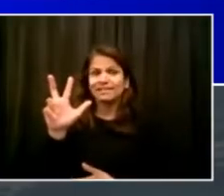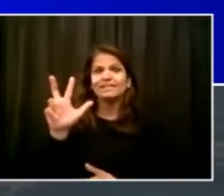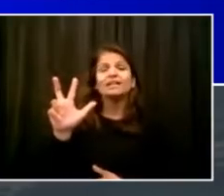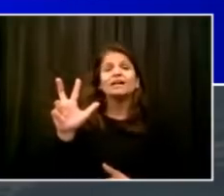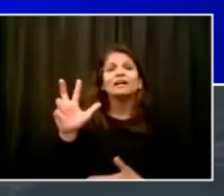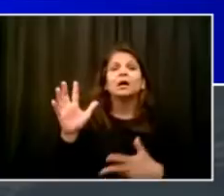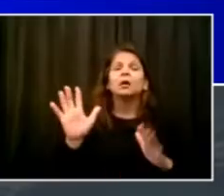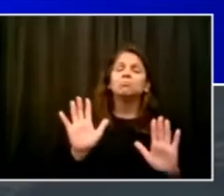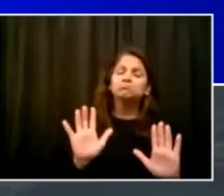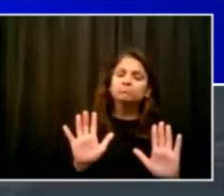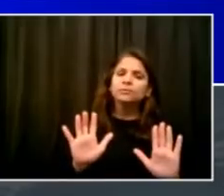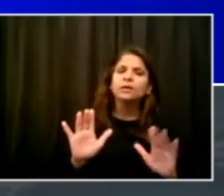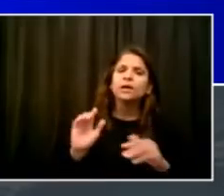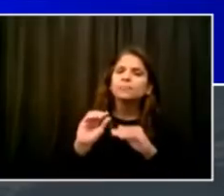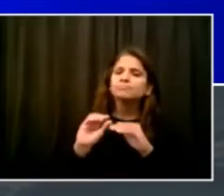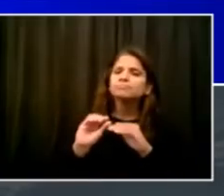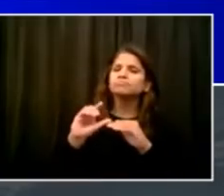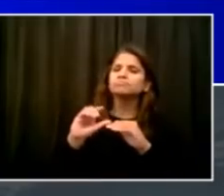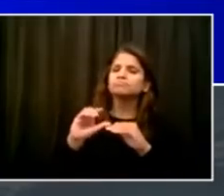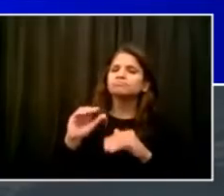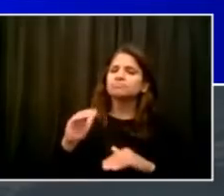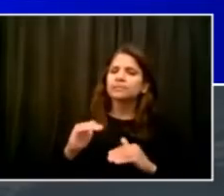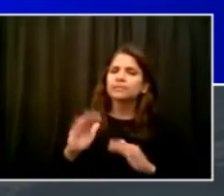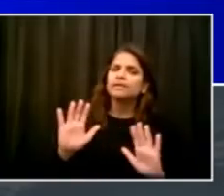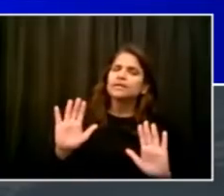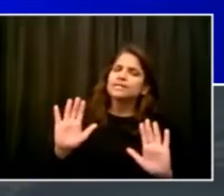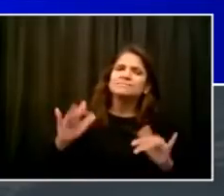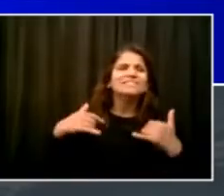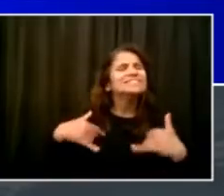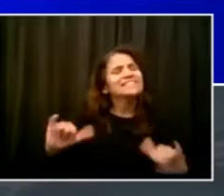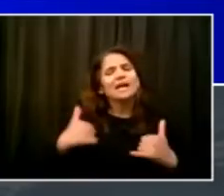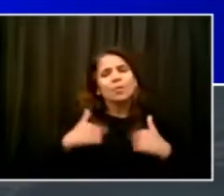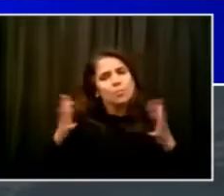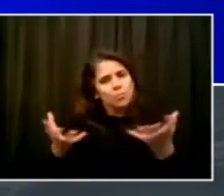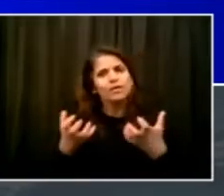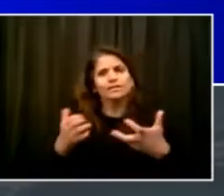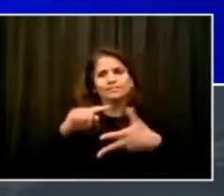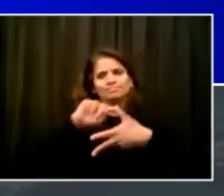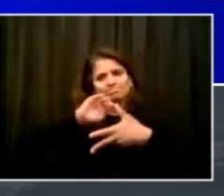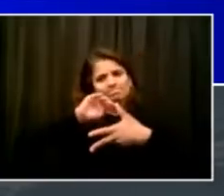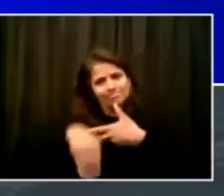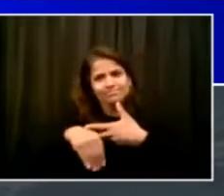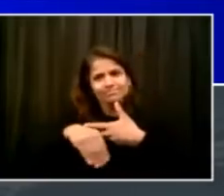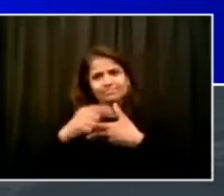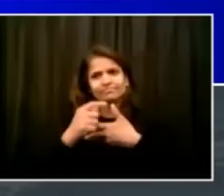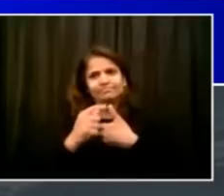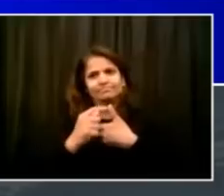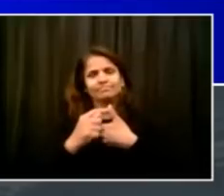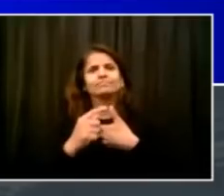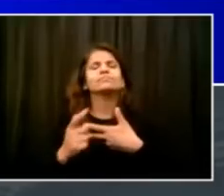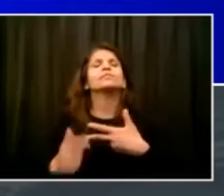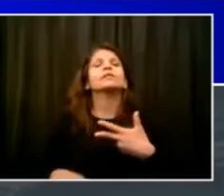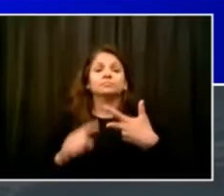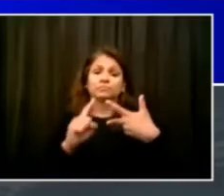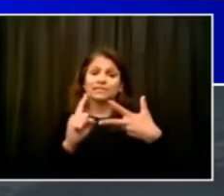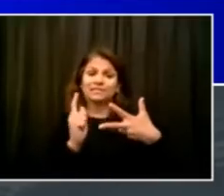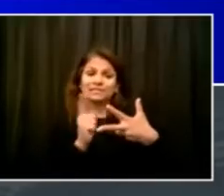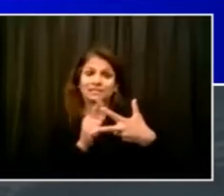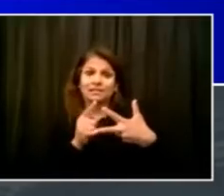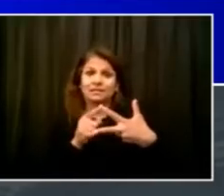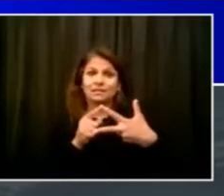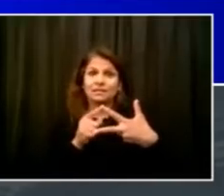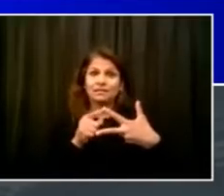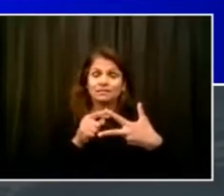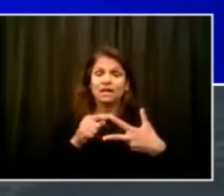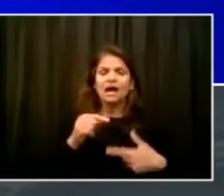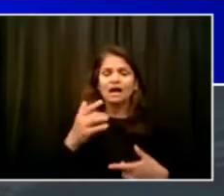than what we used to deal with. So not too bad, but we want to do better. The daily number of people in ICUs across our